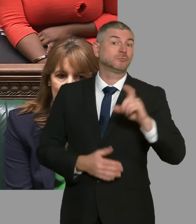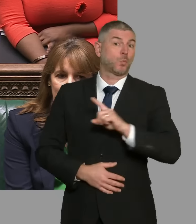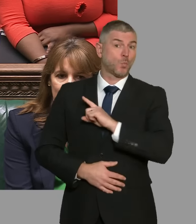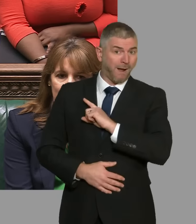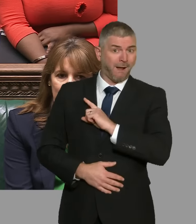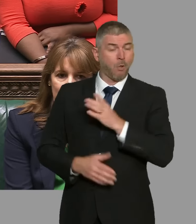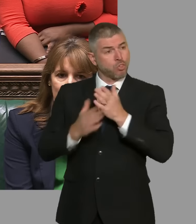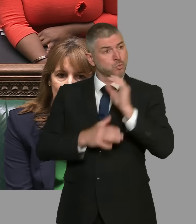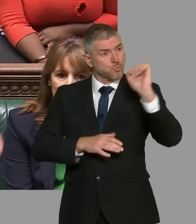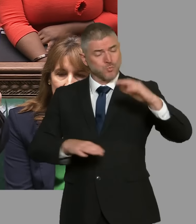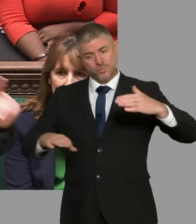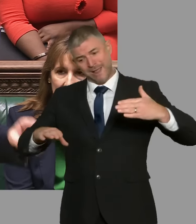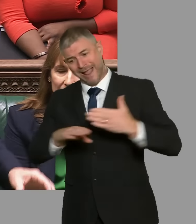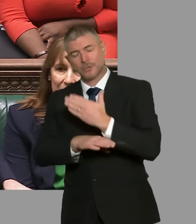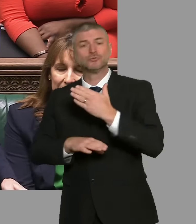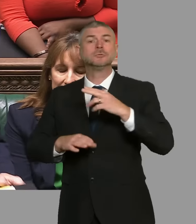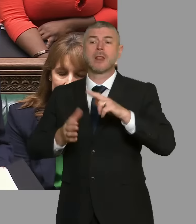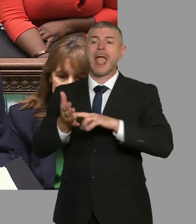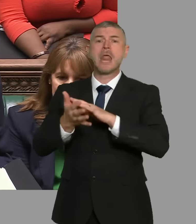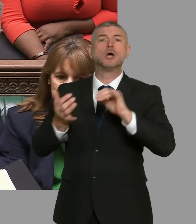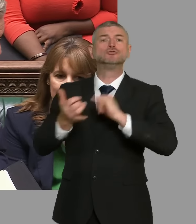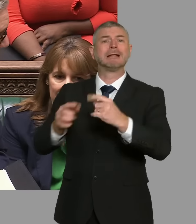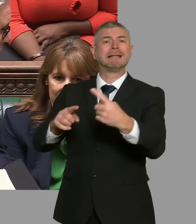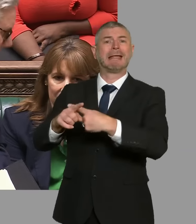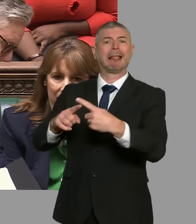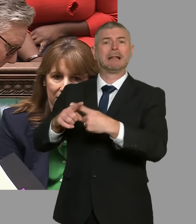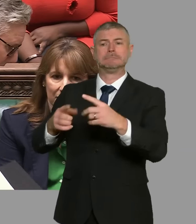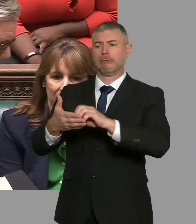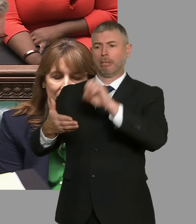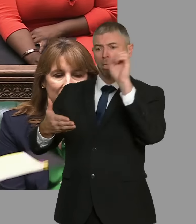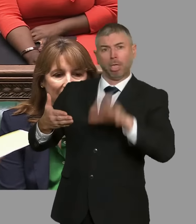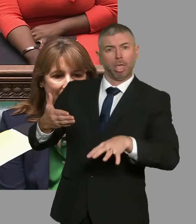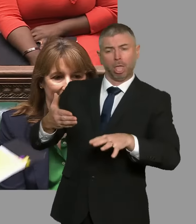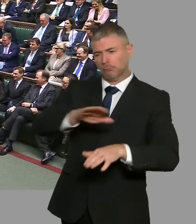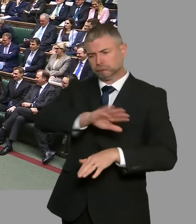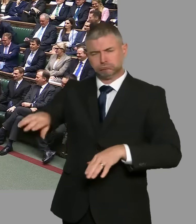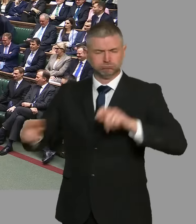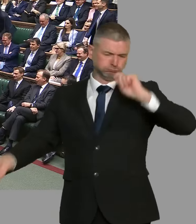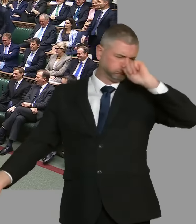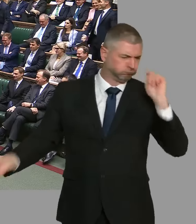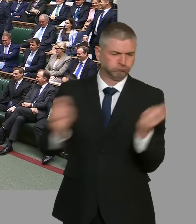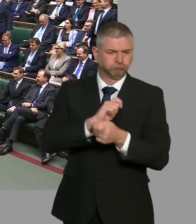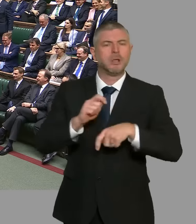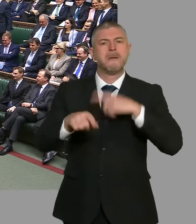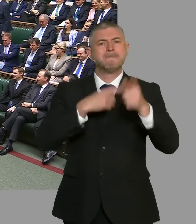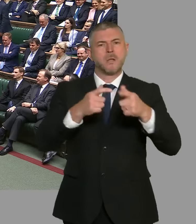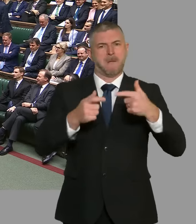more people on the front line. He's doing a great job, as is the whole of my cabinet.